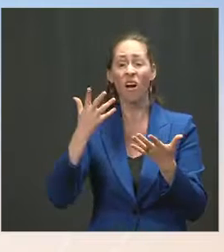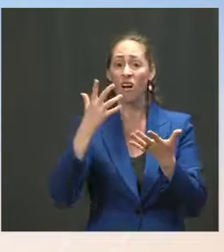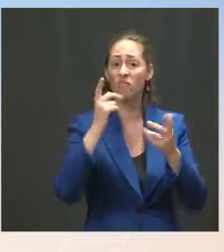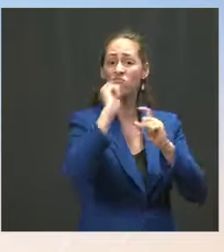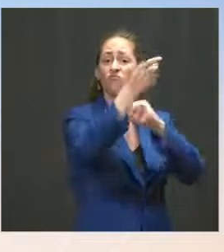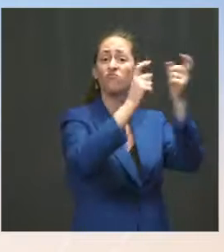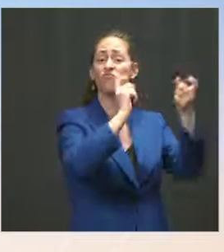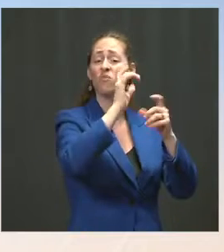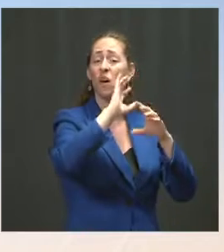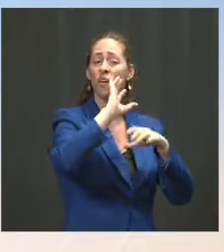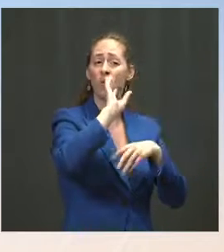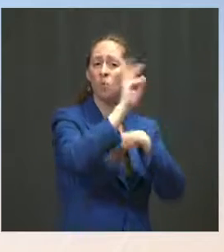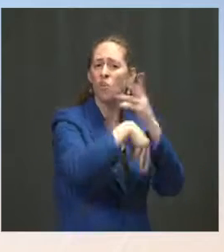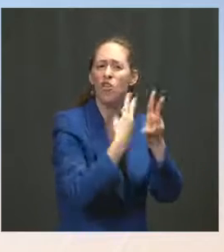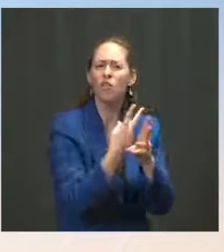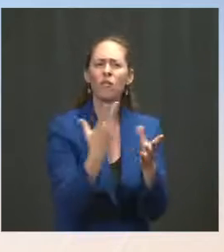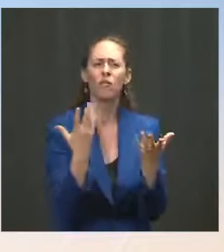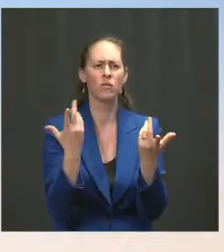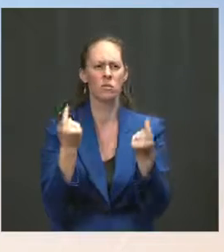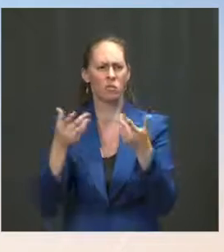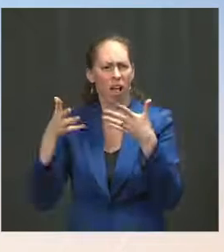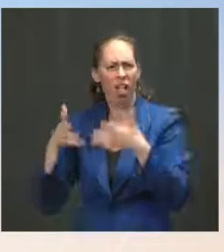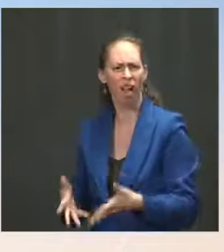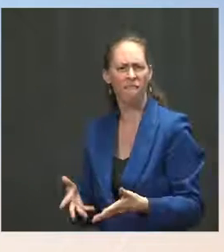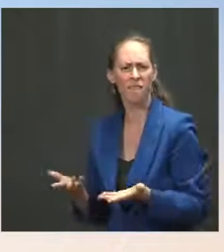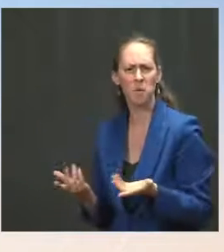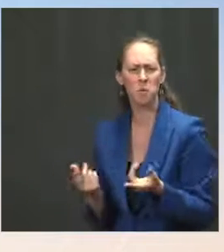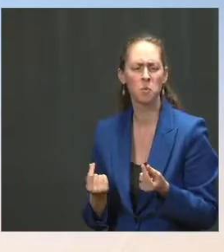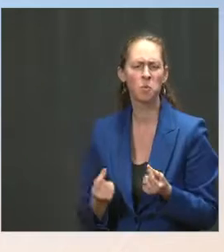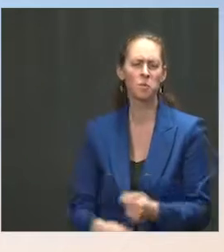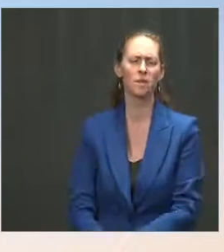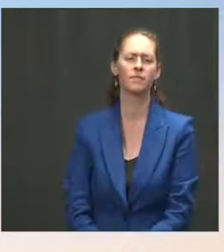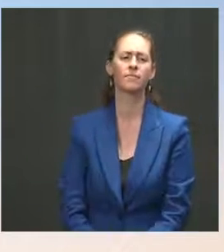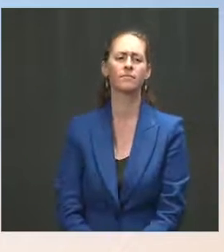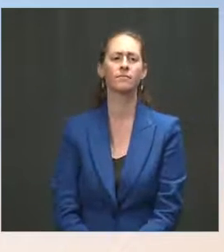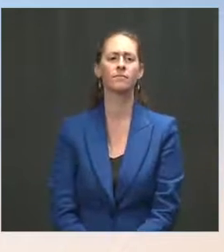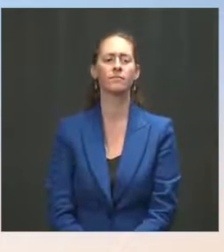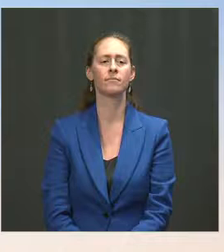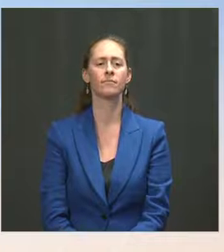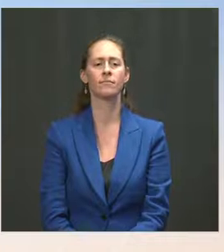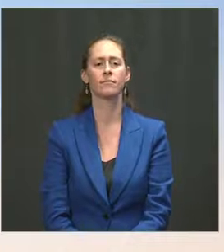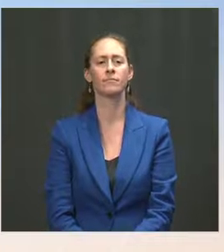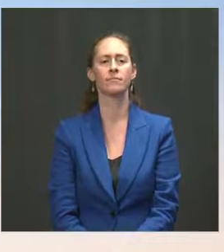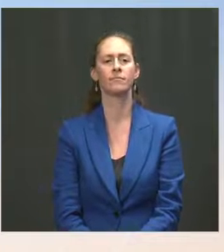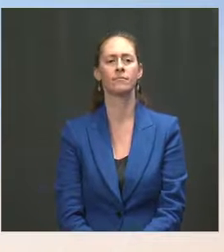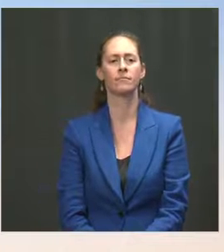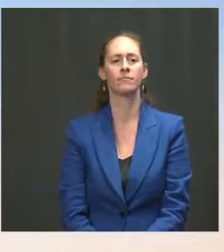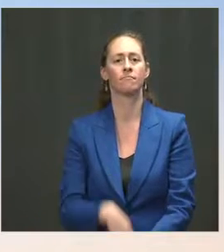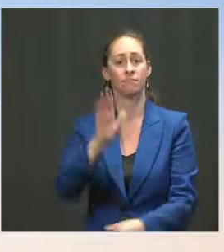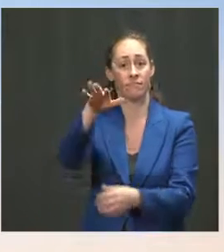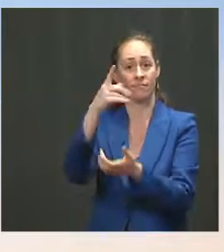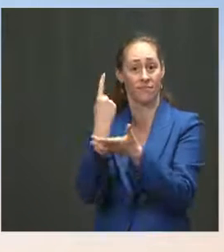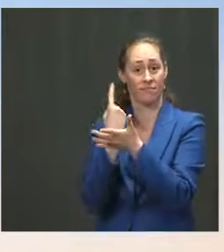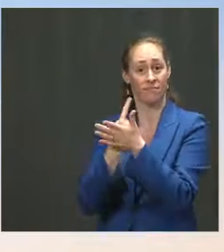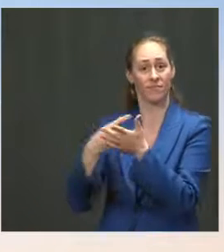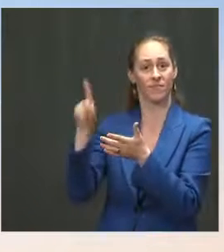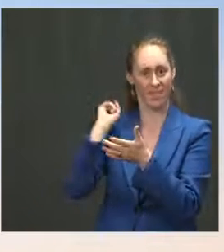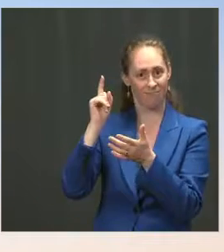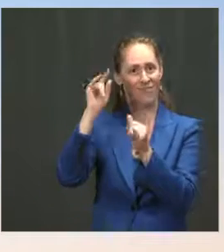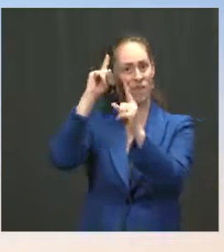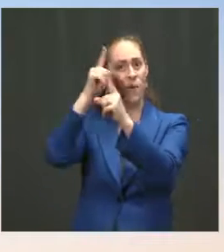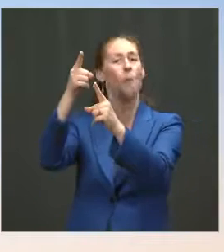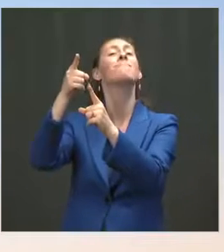I think first it's important to note that, one, we hit last week an important milestone of sharing